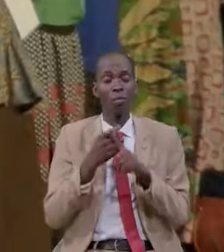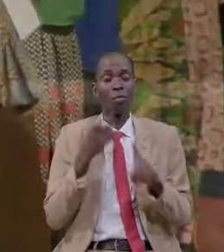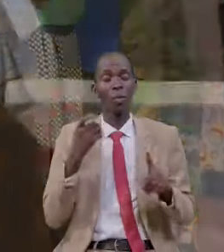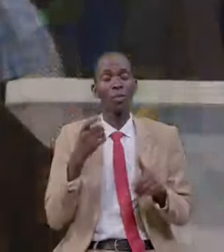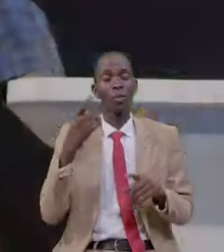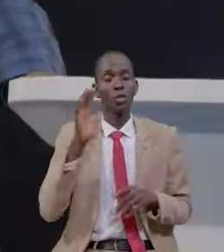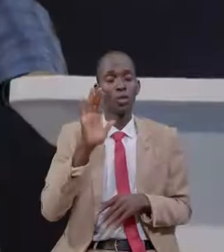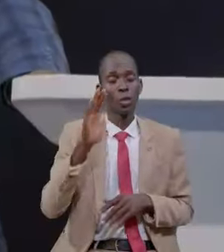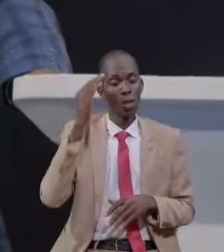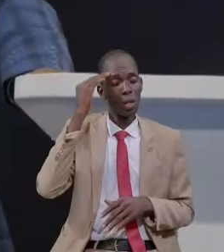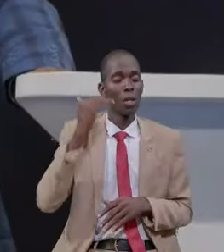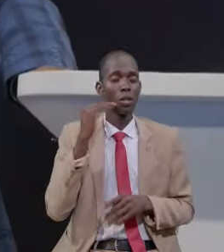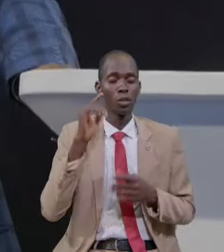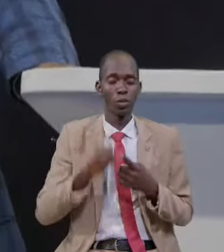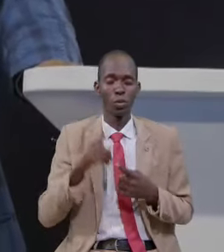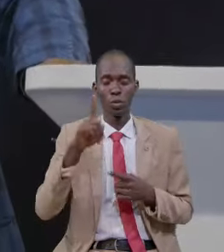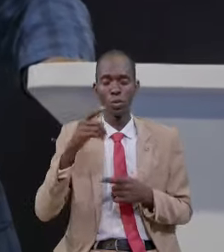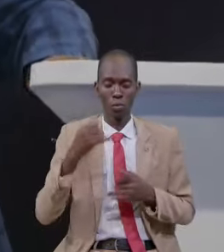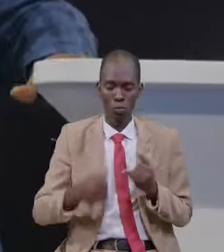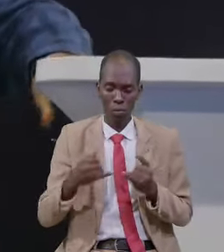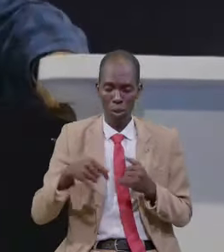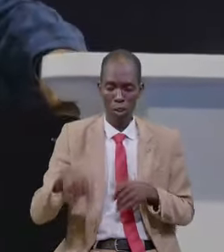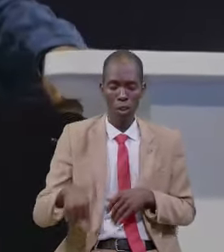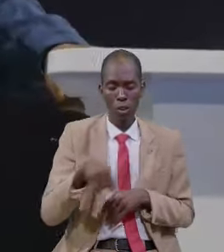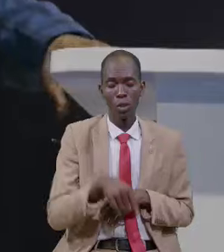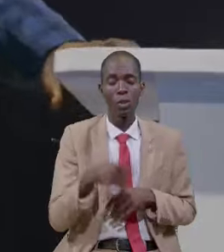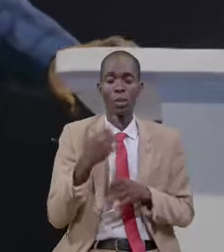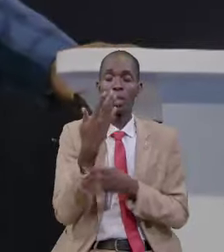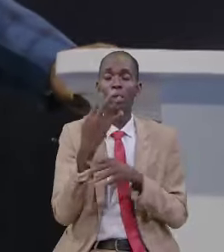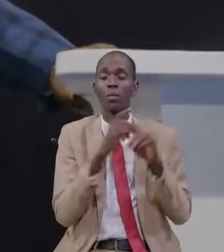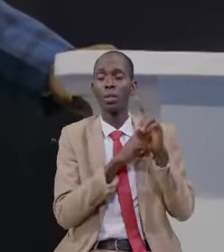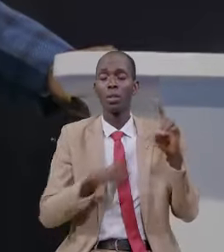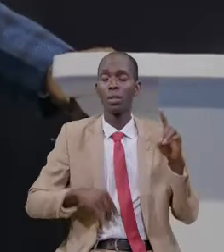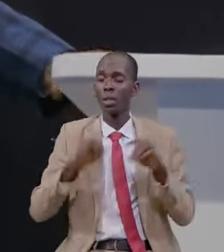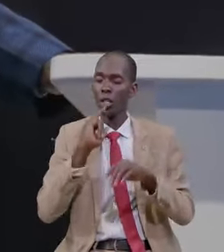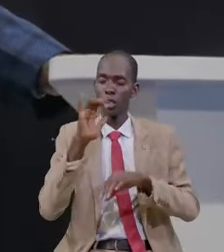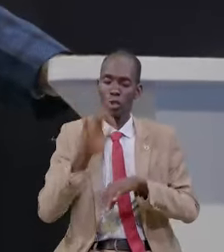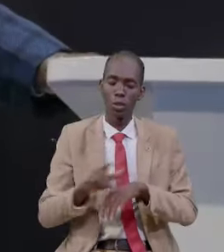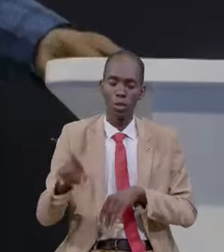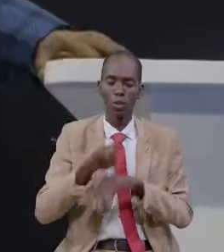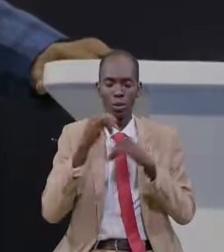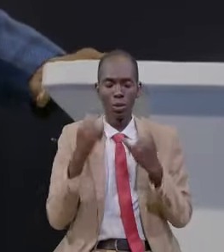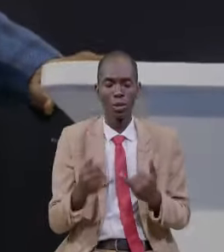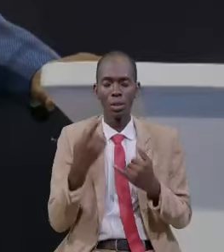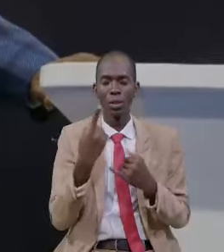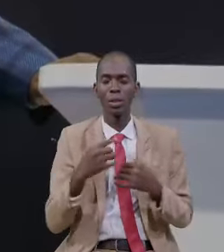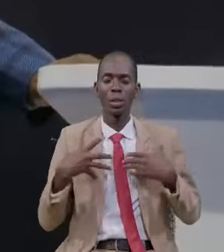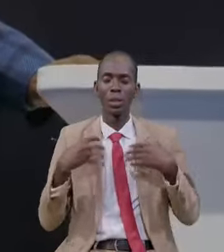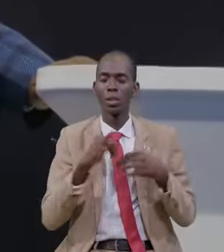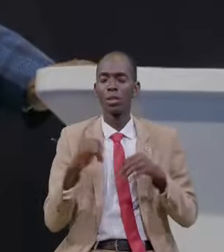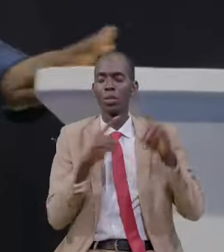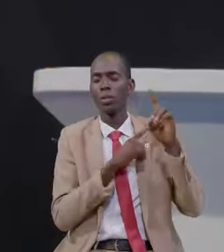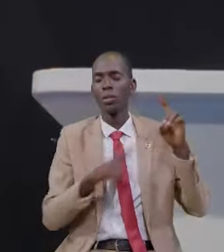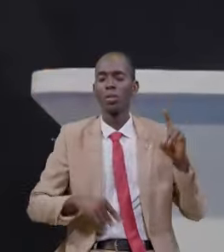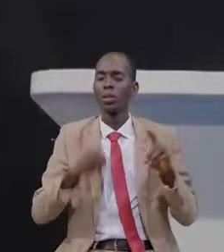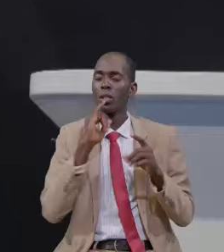to the tip of your toe, the hand of the Lord is touching you right now. The healing of the Lord is coming to